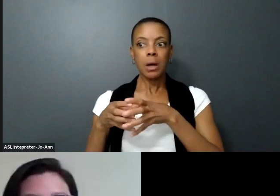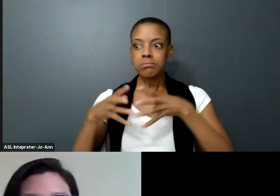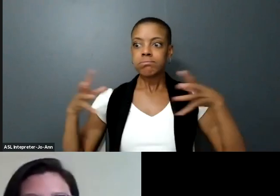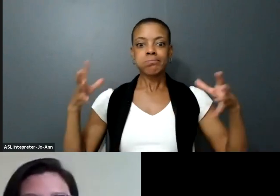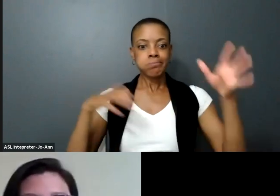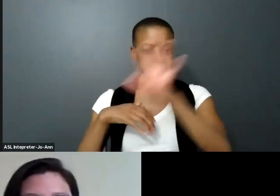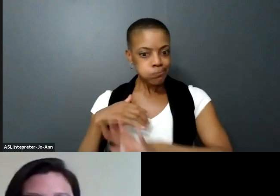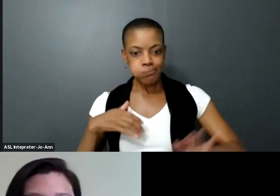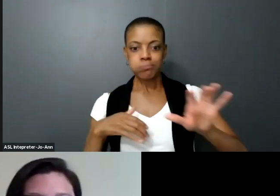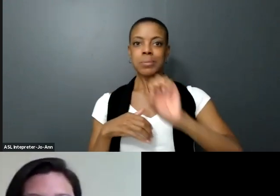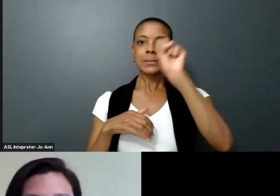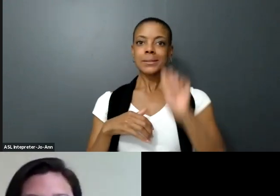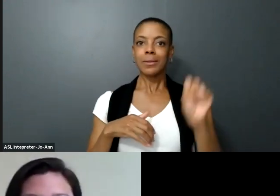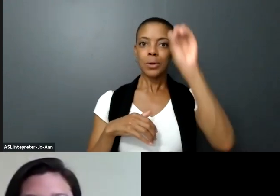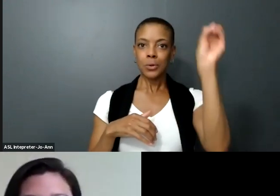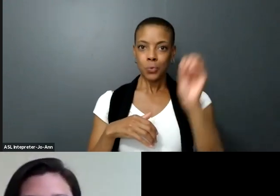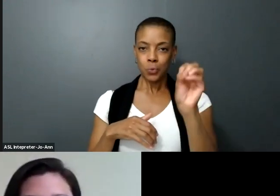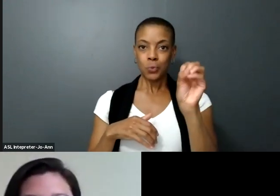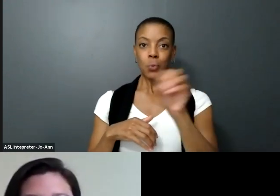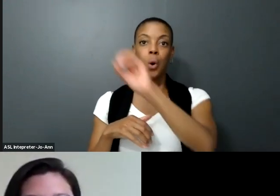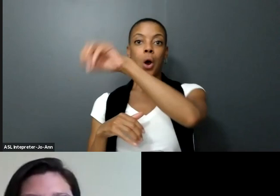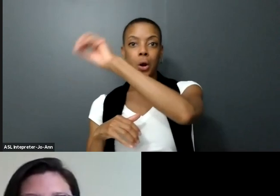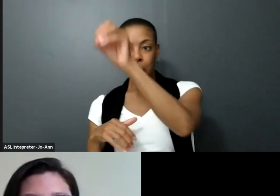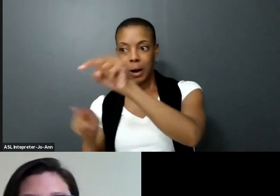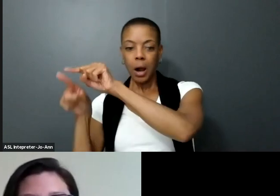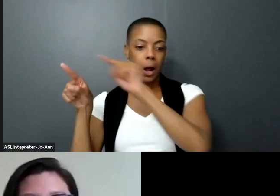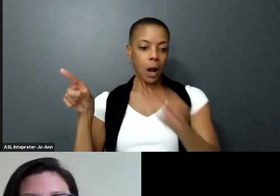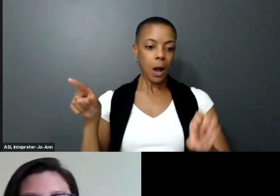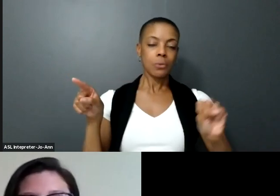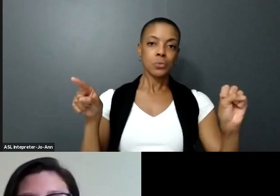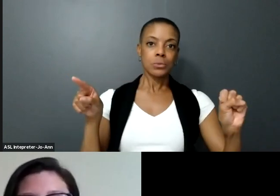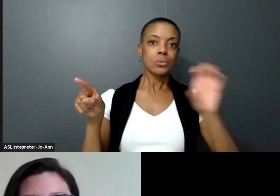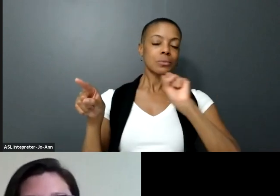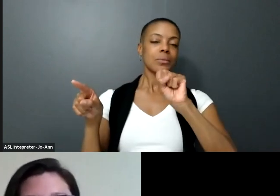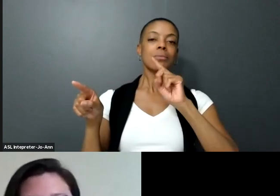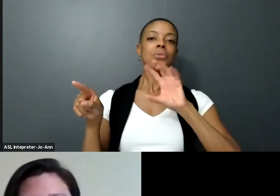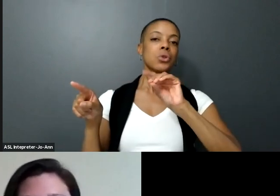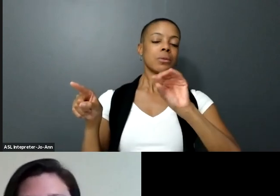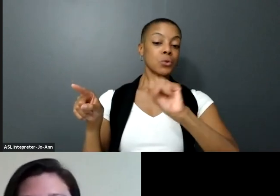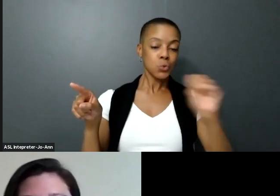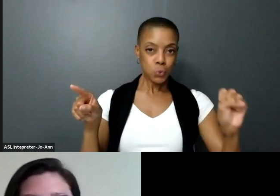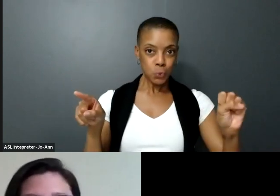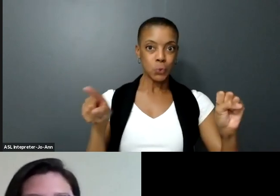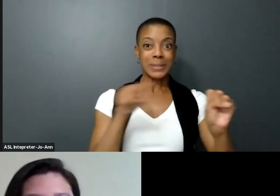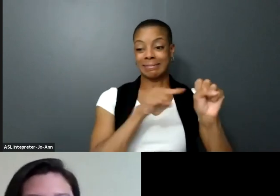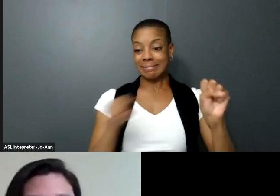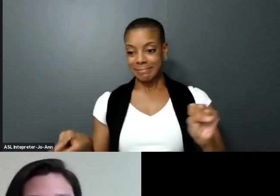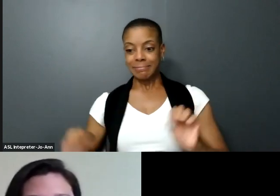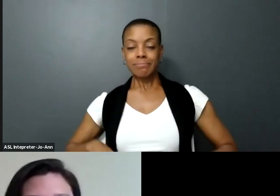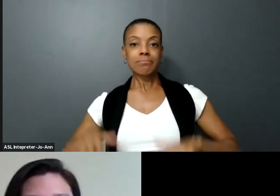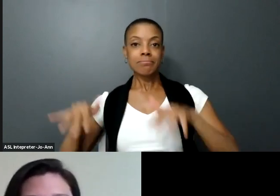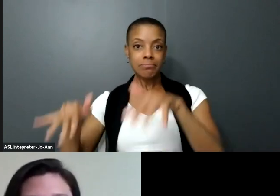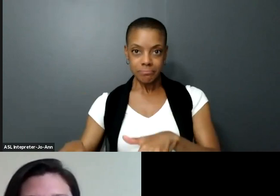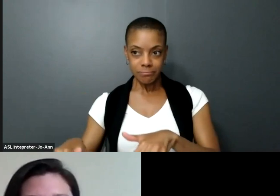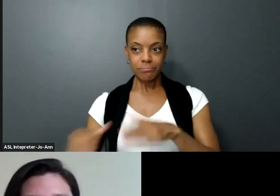Southern Ontario, from Ottawa to Sault Ste. Marie, the far side of Toronto, all the way beyond Niagara Falls, we shared this territory with